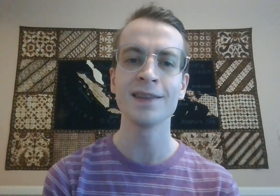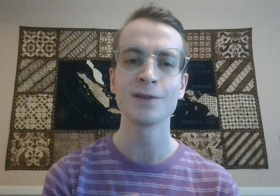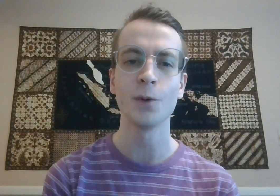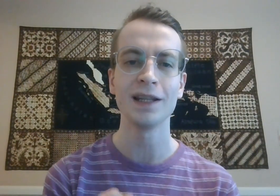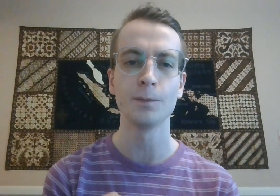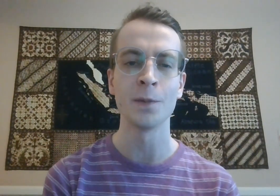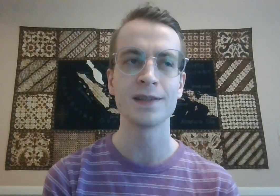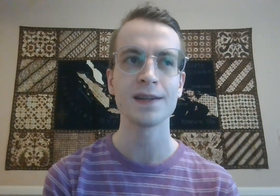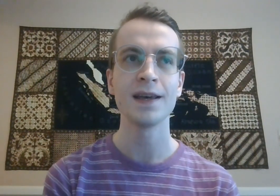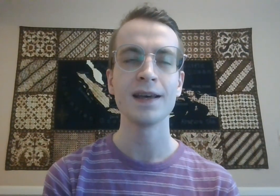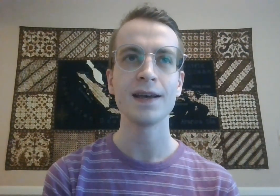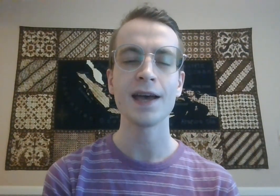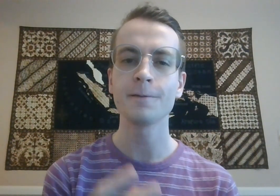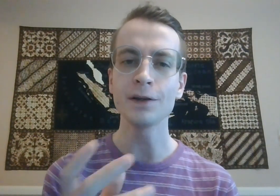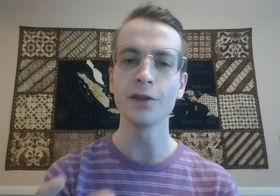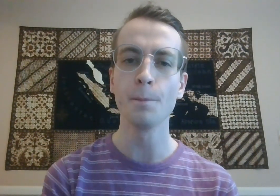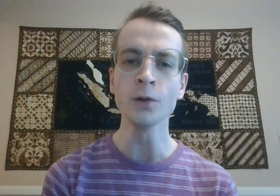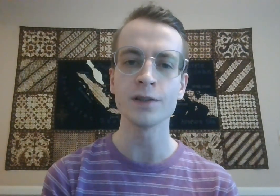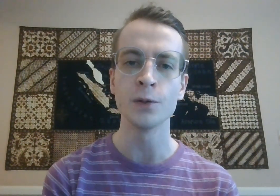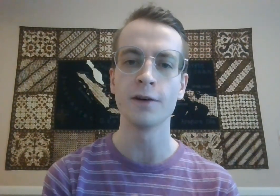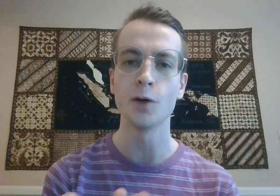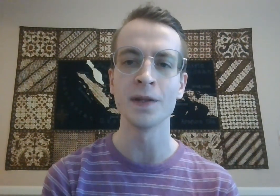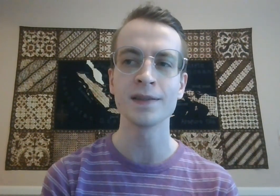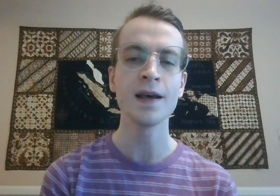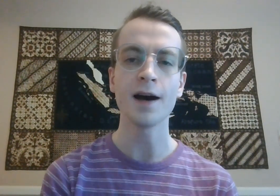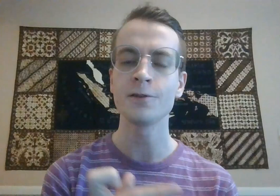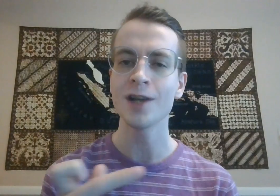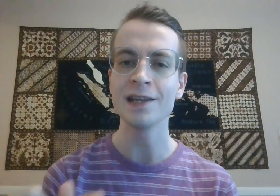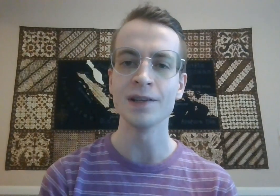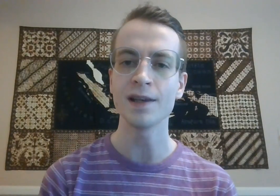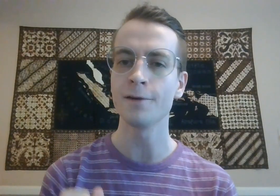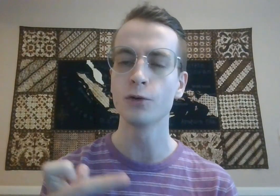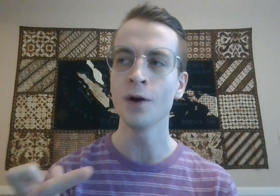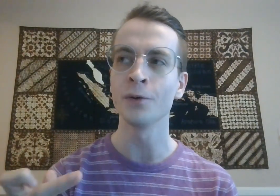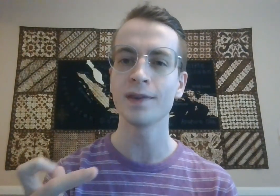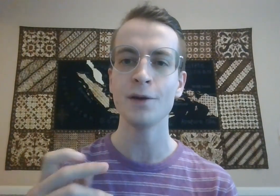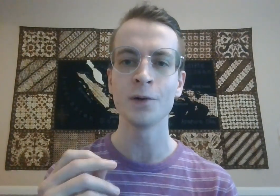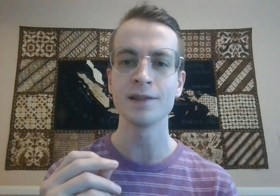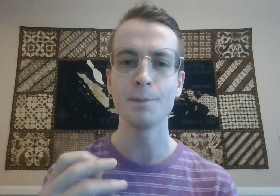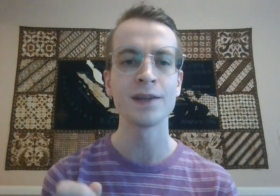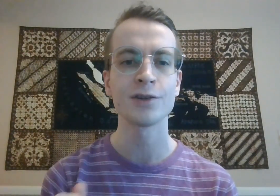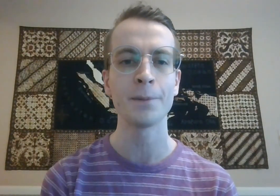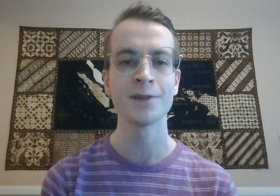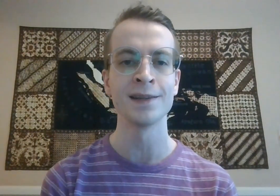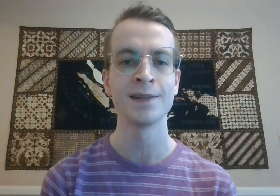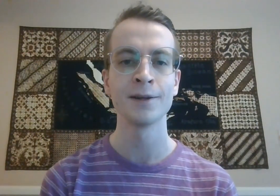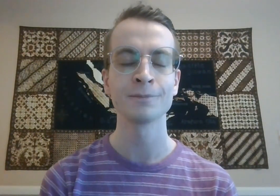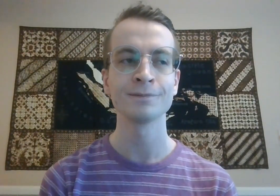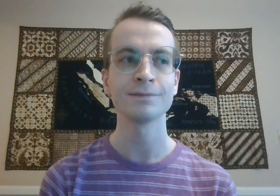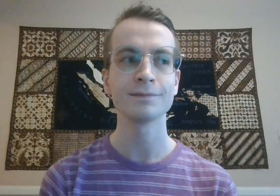take this one little moment and feel the multitude of moments, of changes, of growth it was meant to